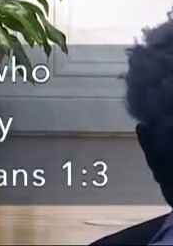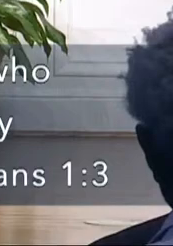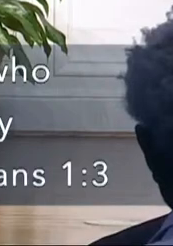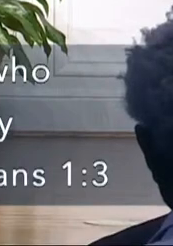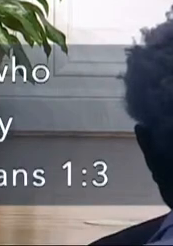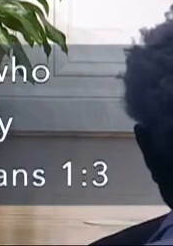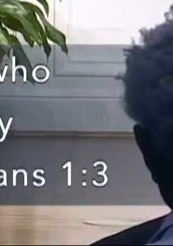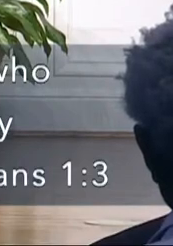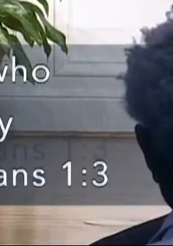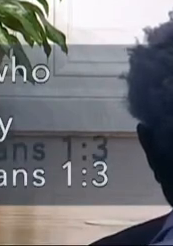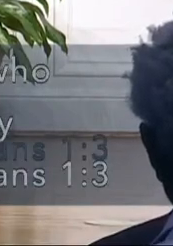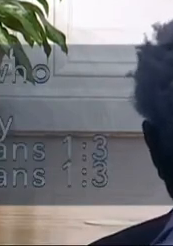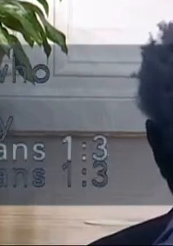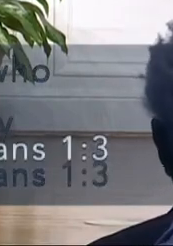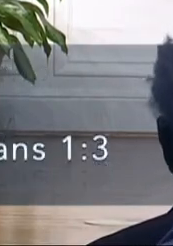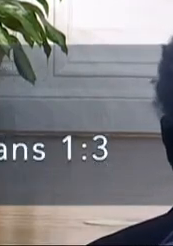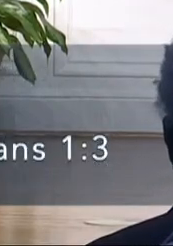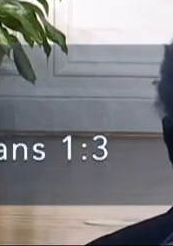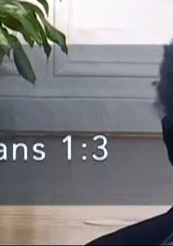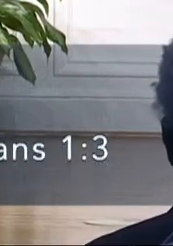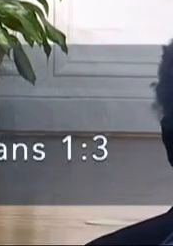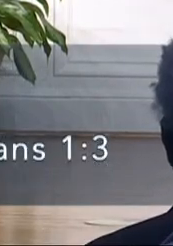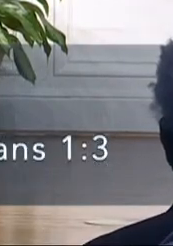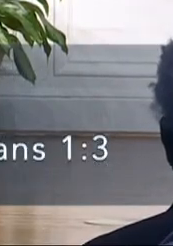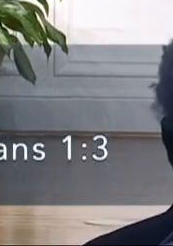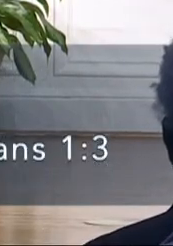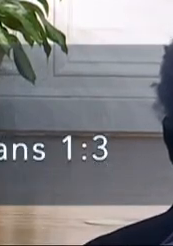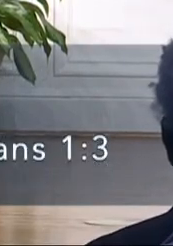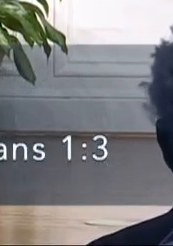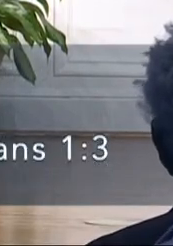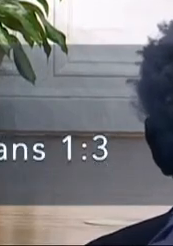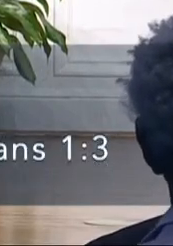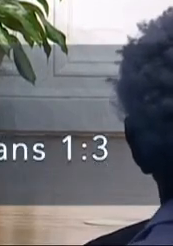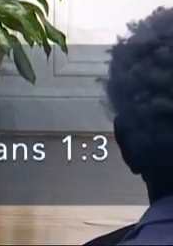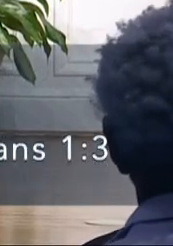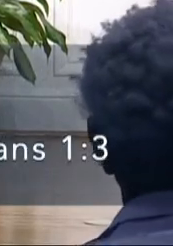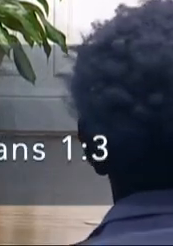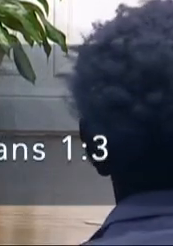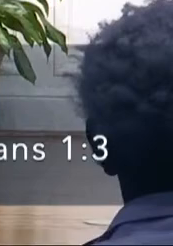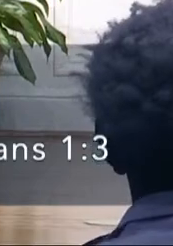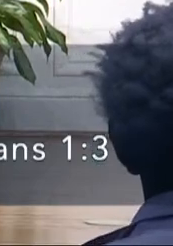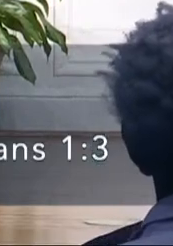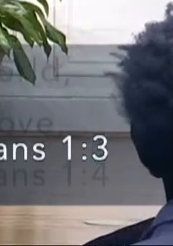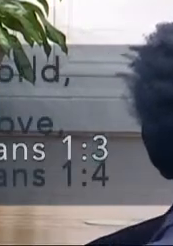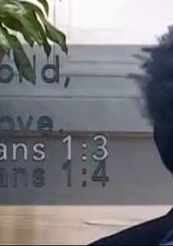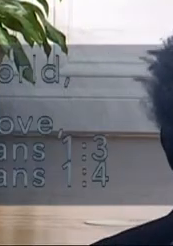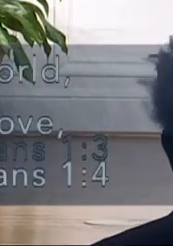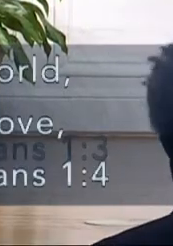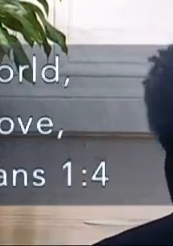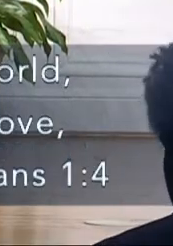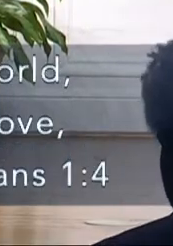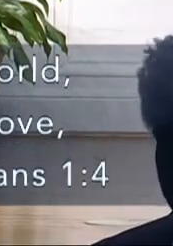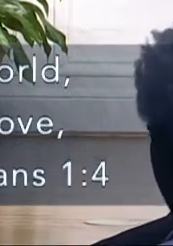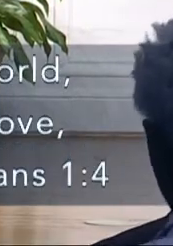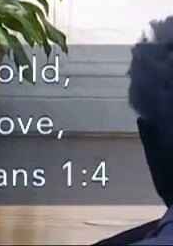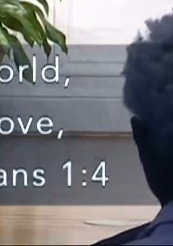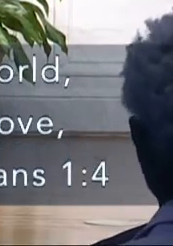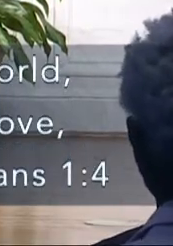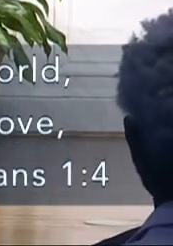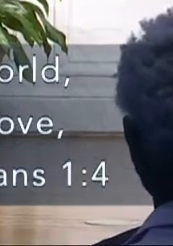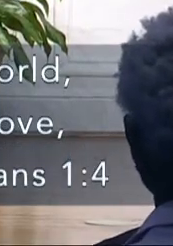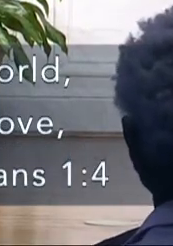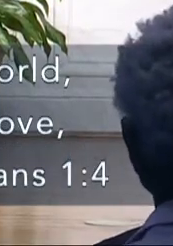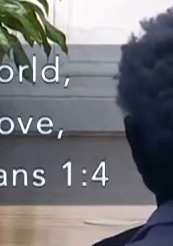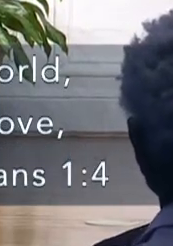the heavenly places in Christ. Just as he chose us in him before